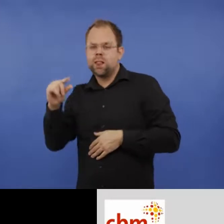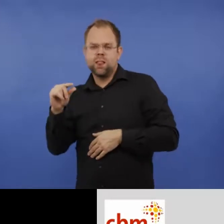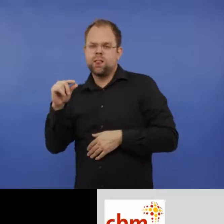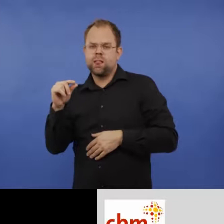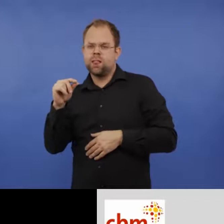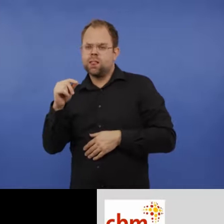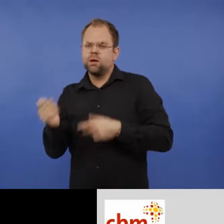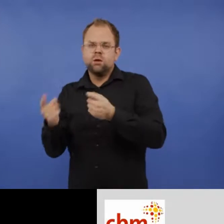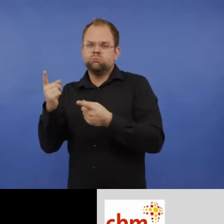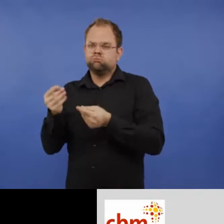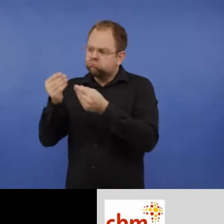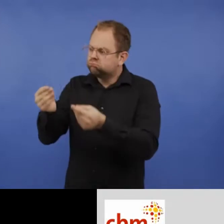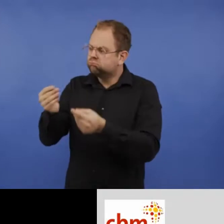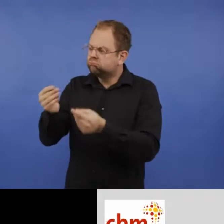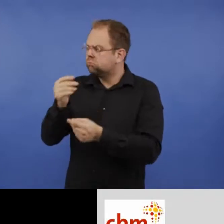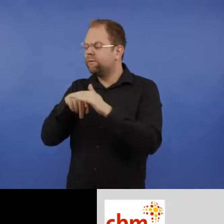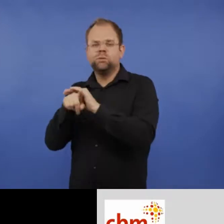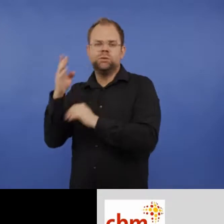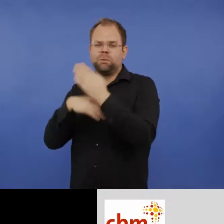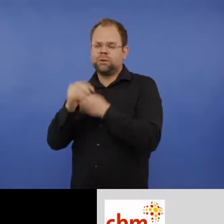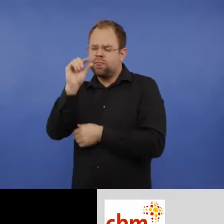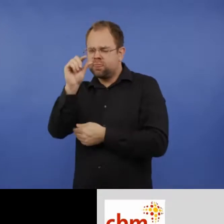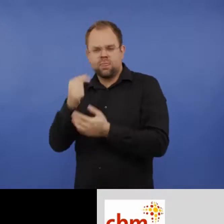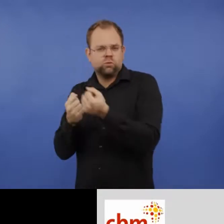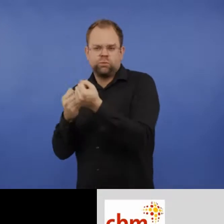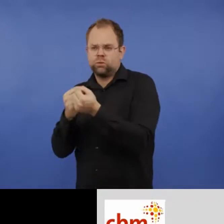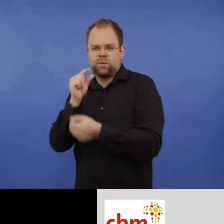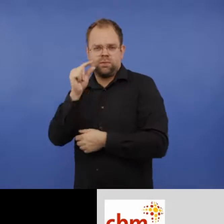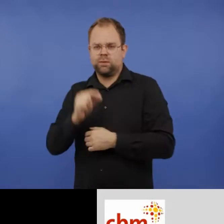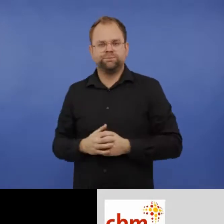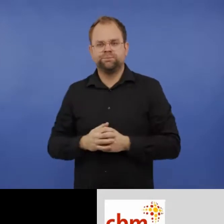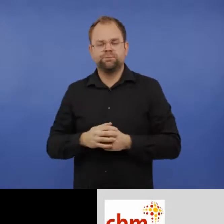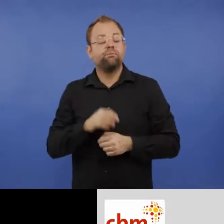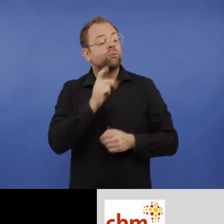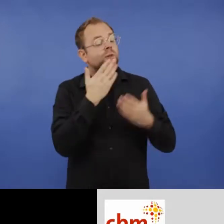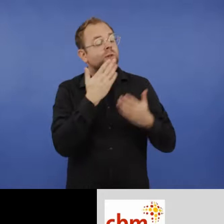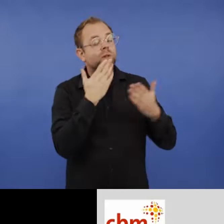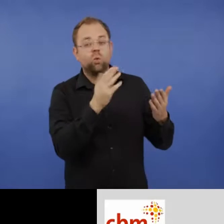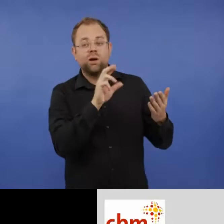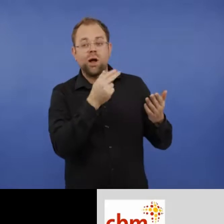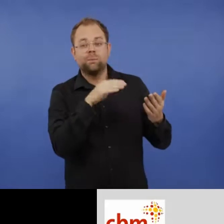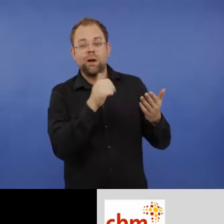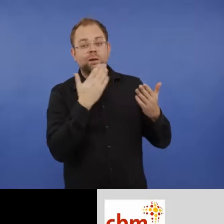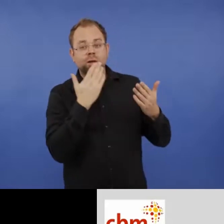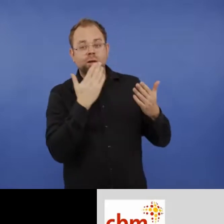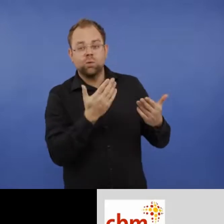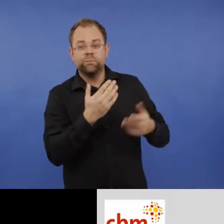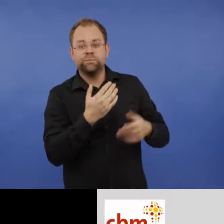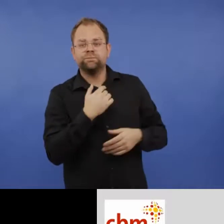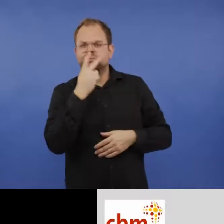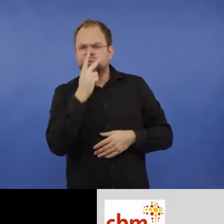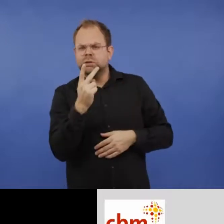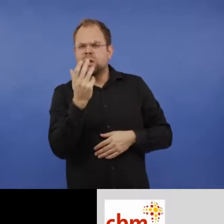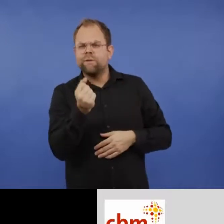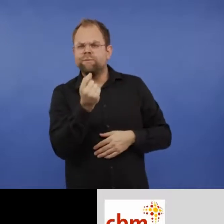assessed. Was it self-identification or identification of children by their families? There's other questions around issues faced